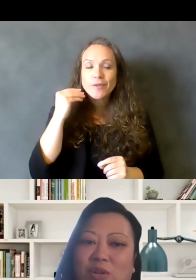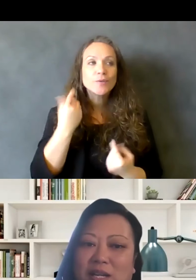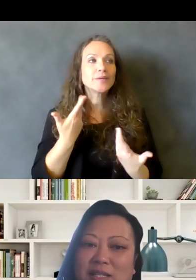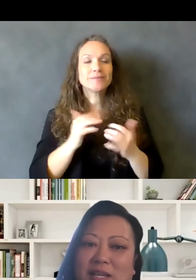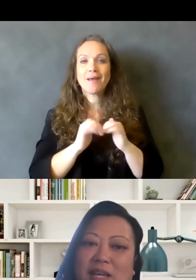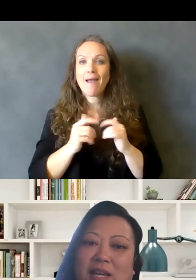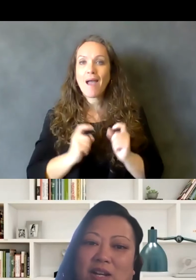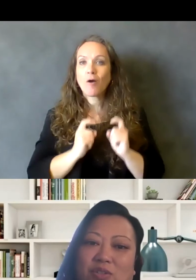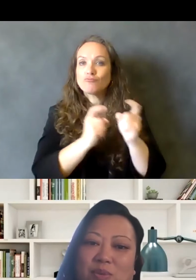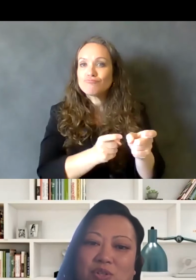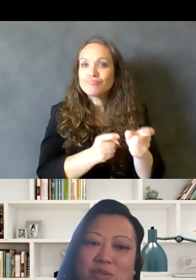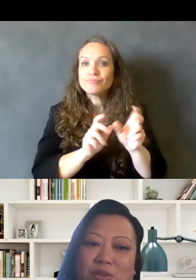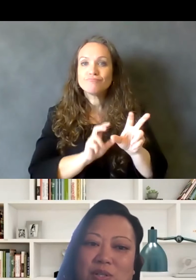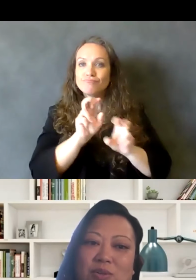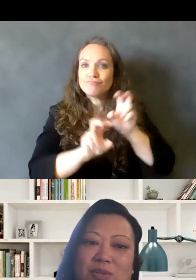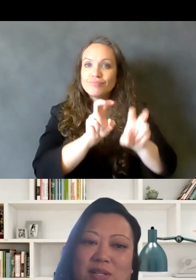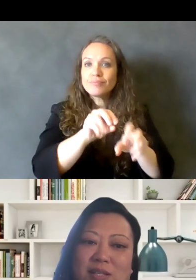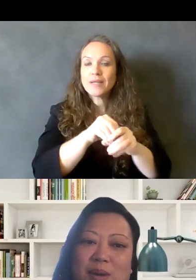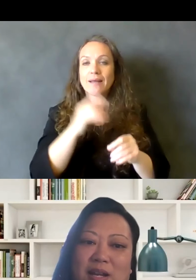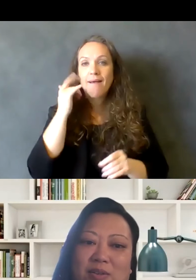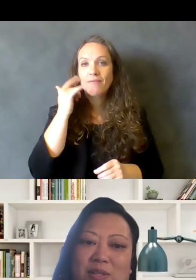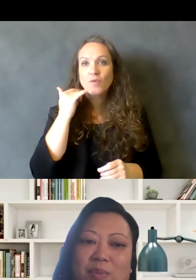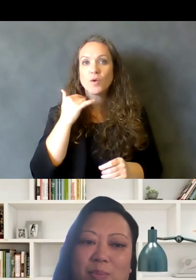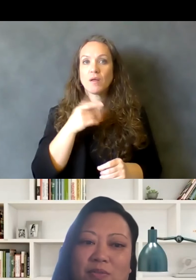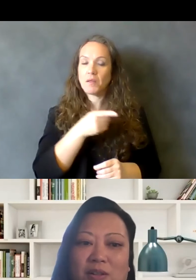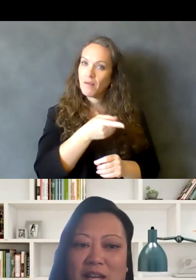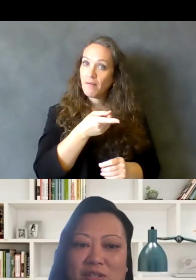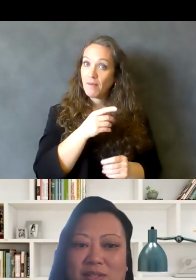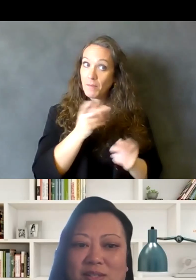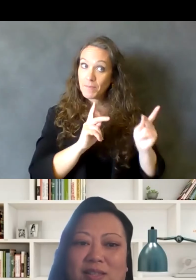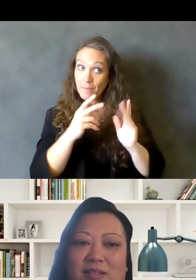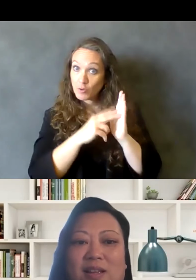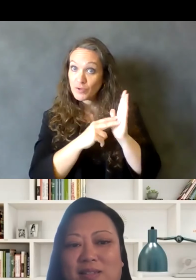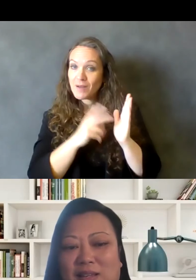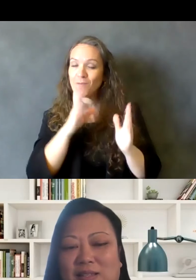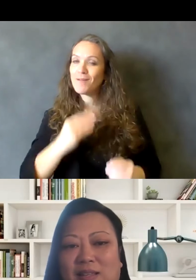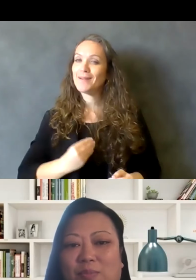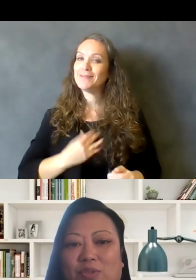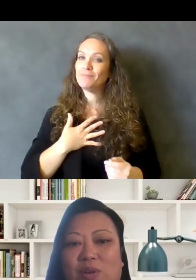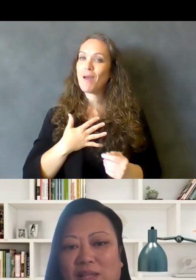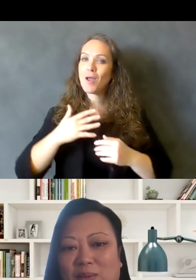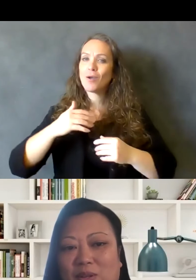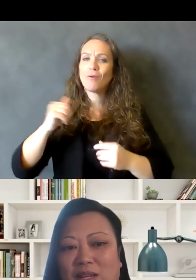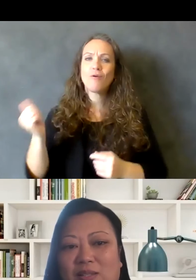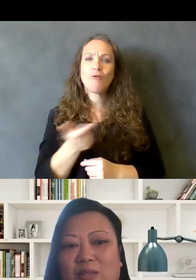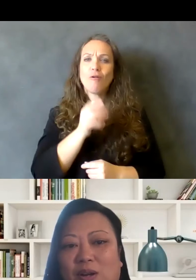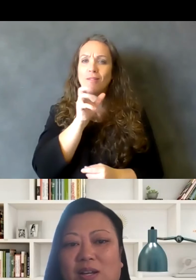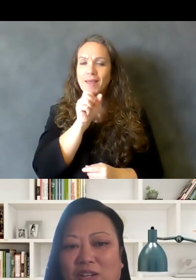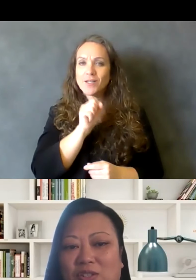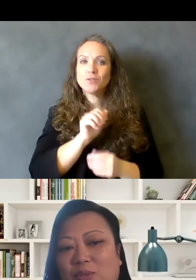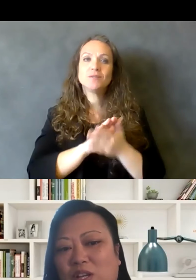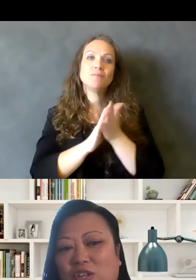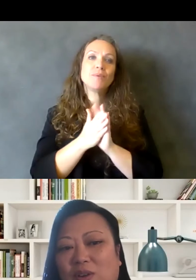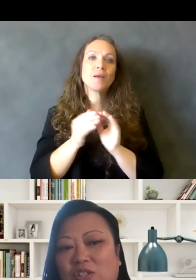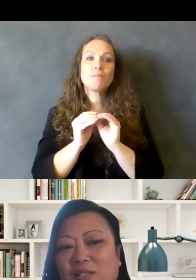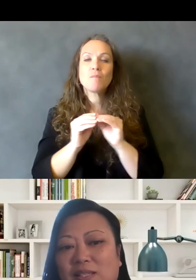these stories and contributions of older adults, it inspires people of all ages, and these legacies will strengthen communities and spark